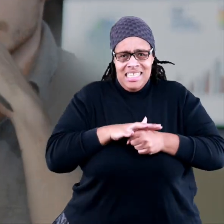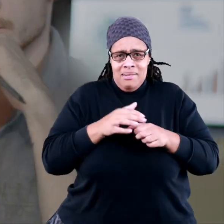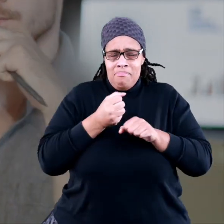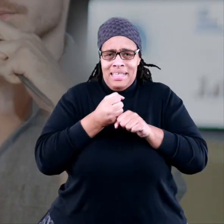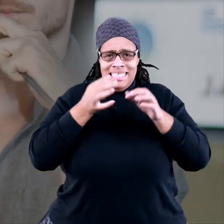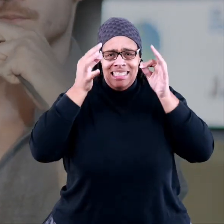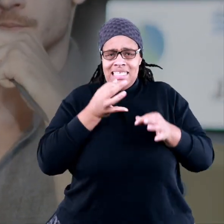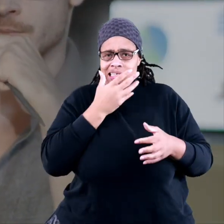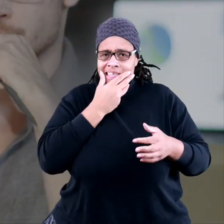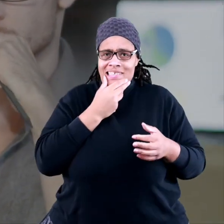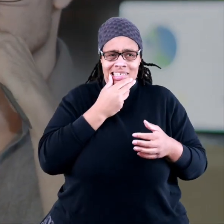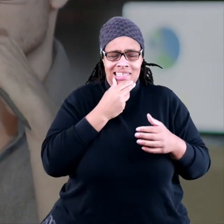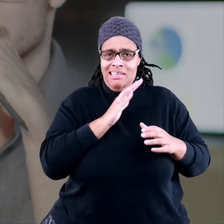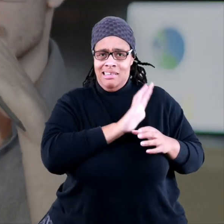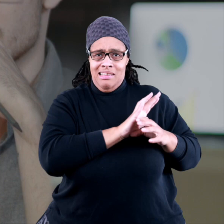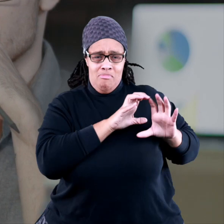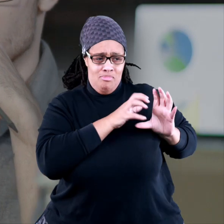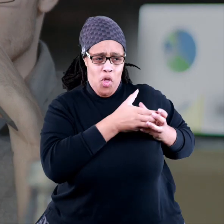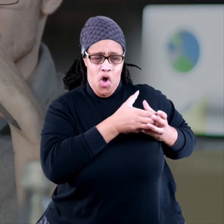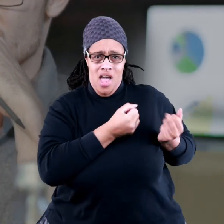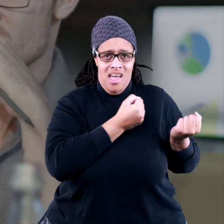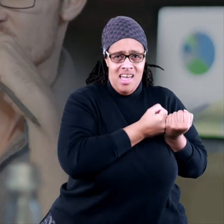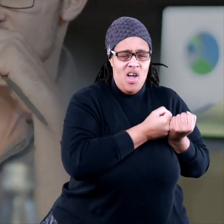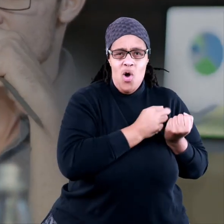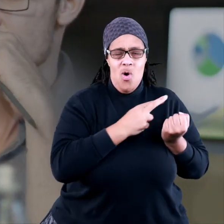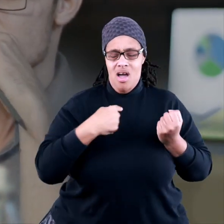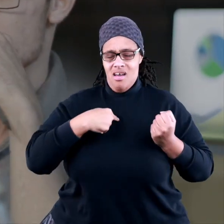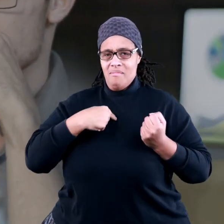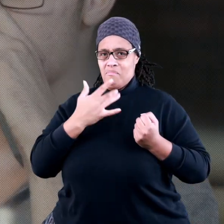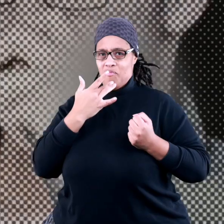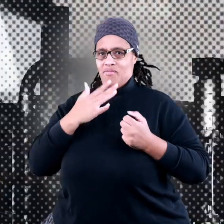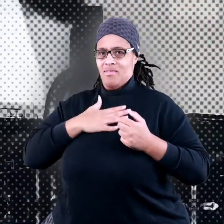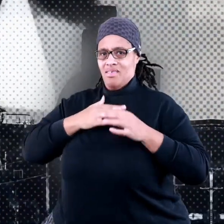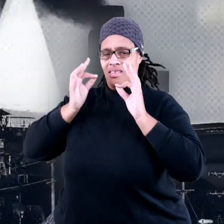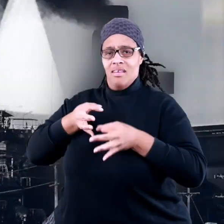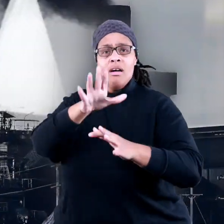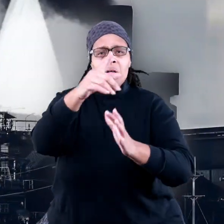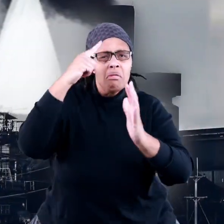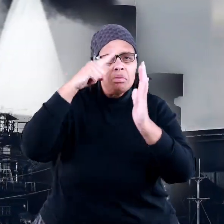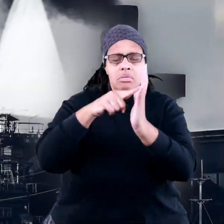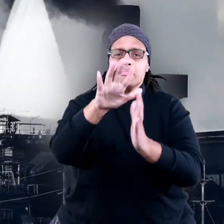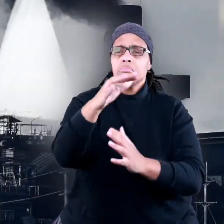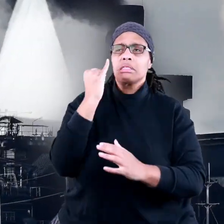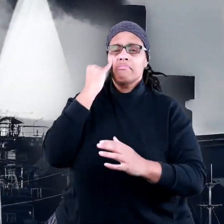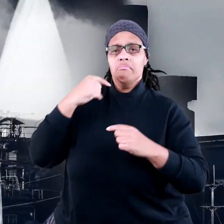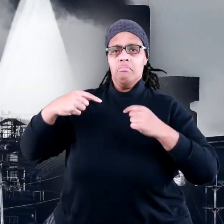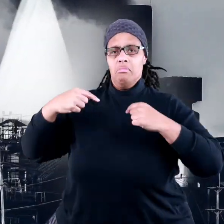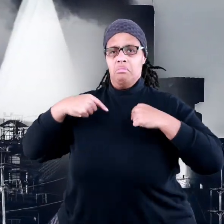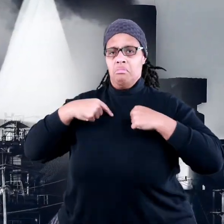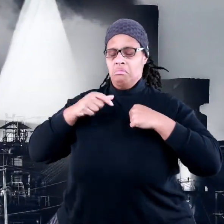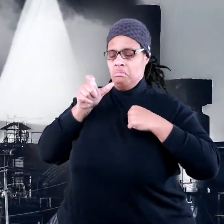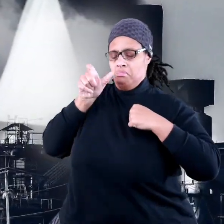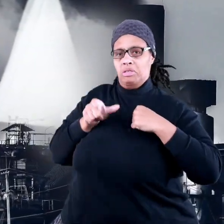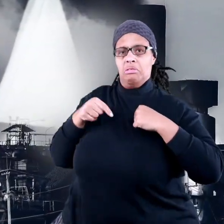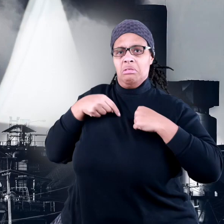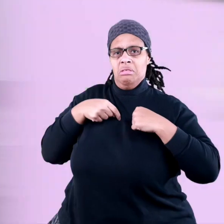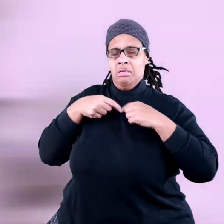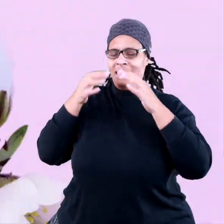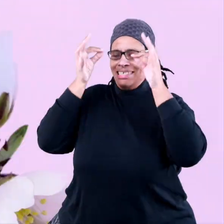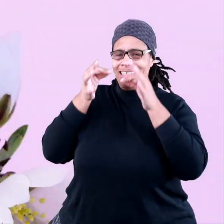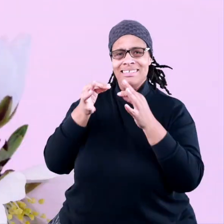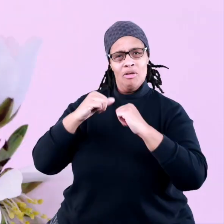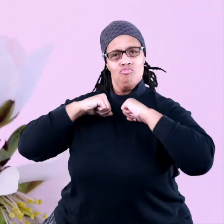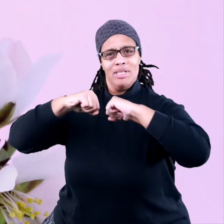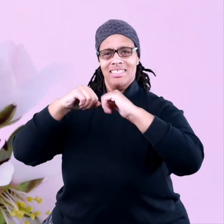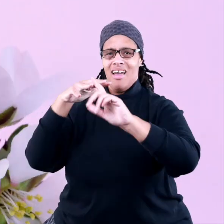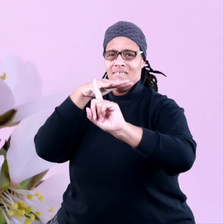pressure to make decisions based on their party's beliefs, and not their own. Let's assume a politician believes that we need to do more to